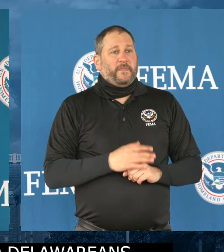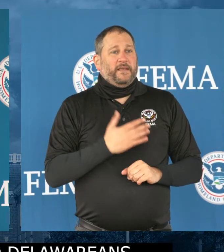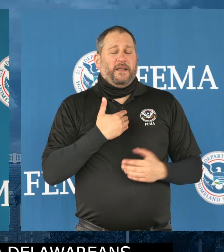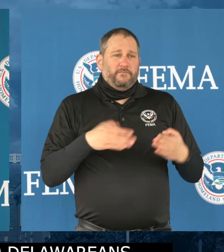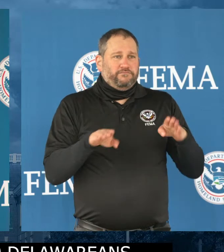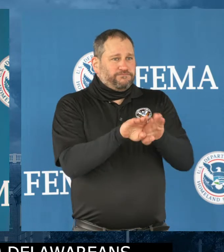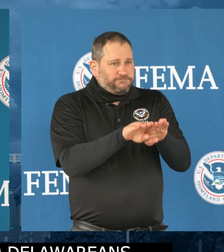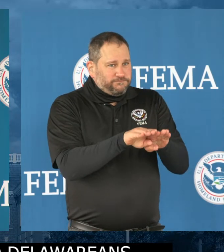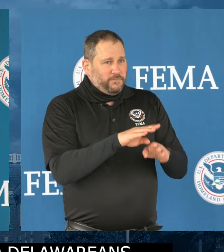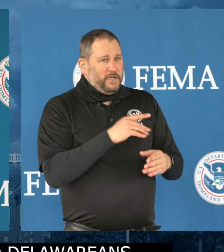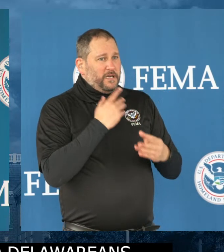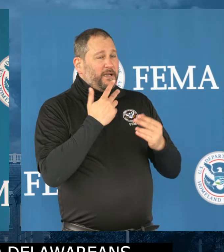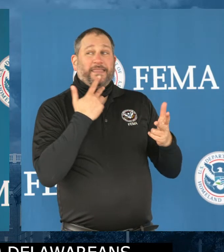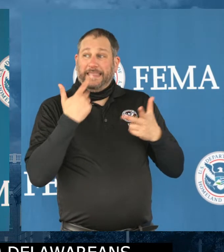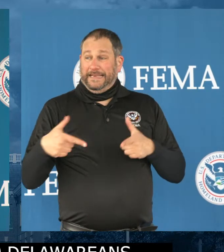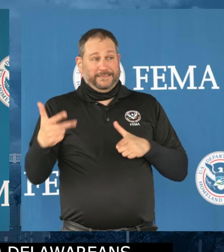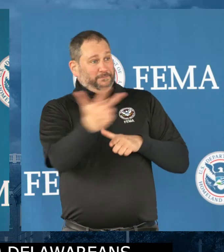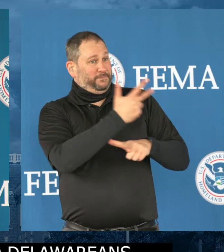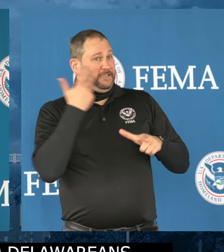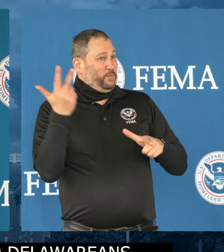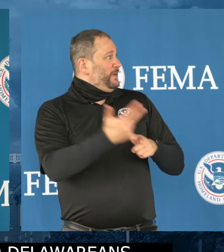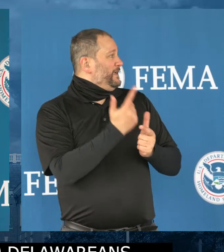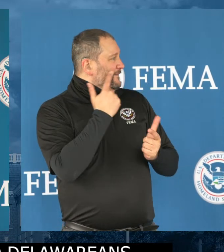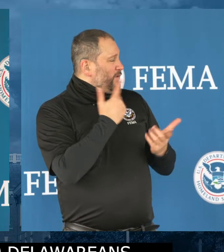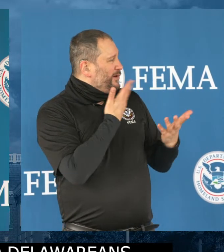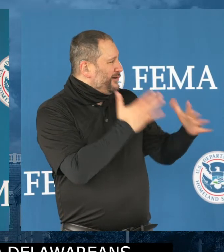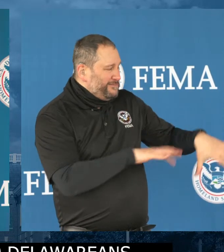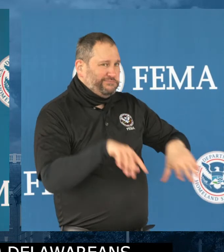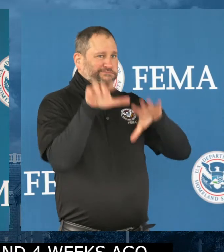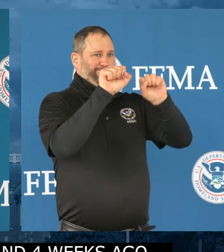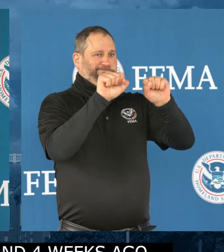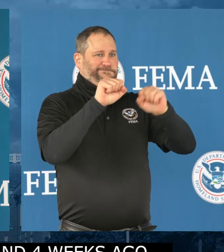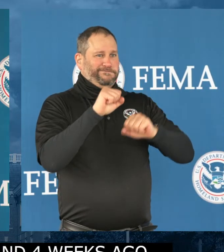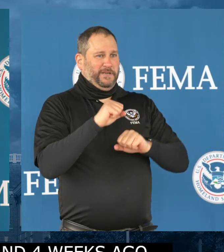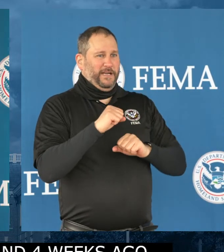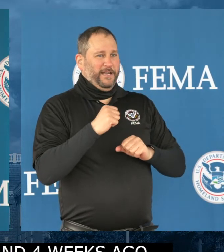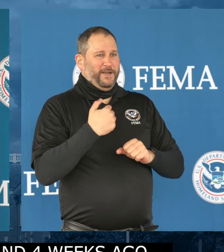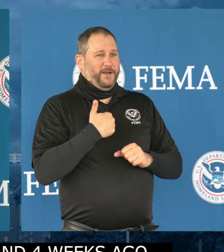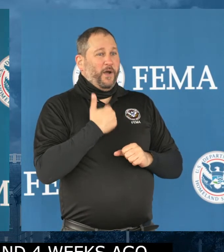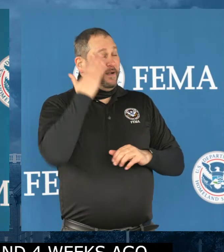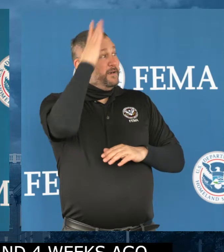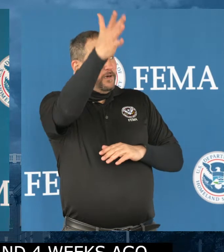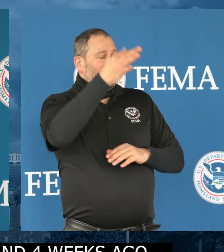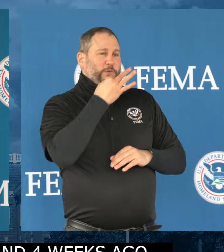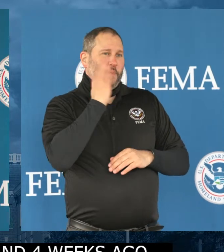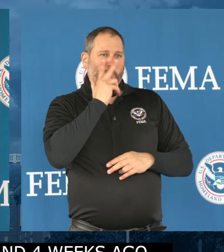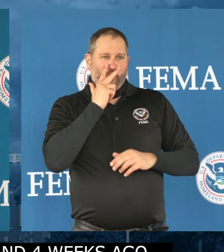Speedway again and look forward to the day when we're watching NASCAR around the track. Thank you all.